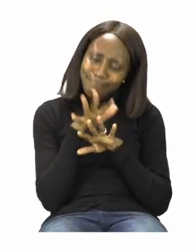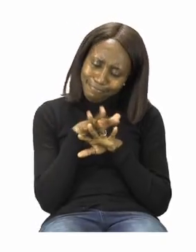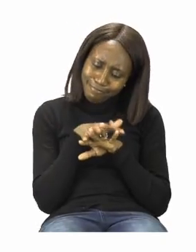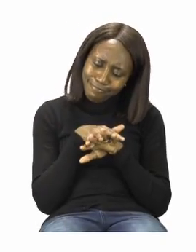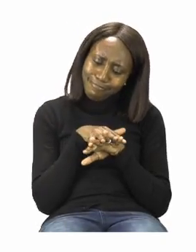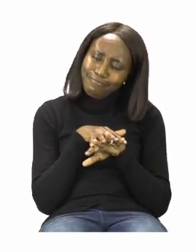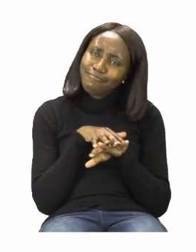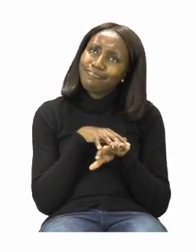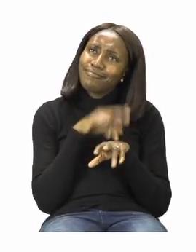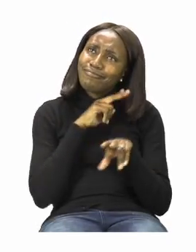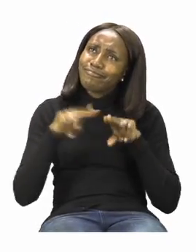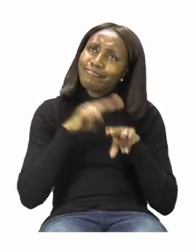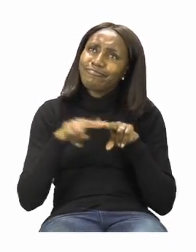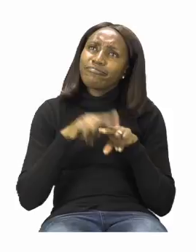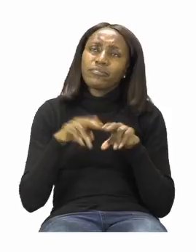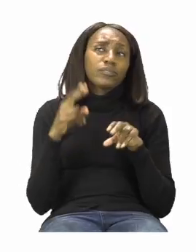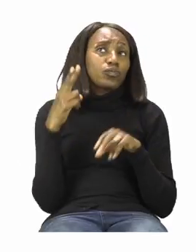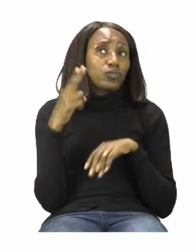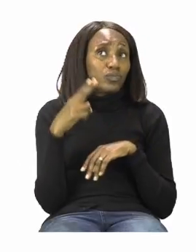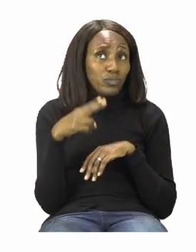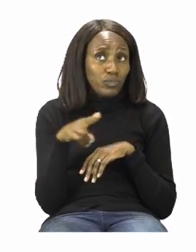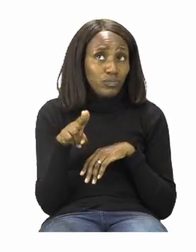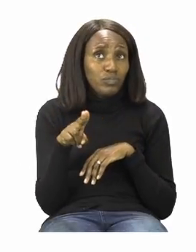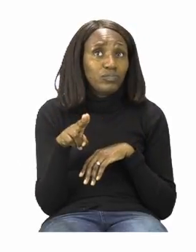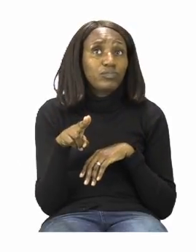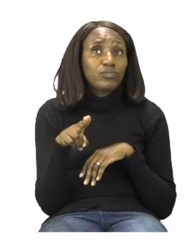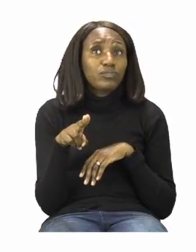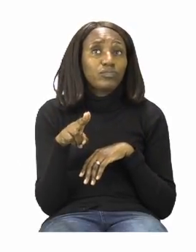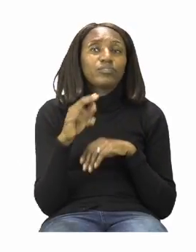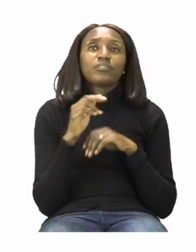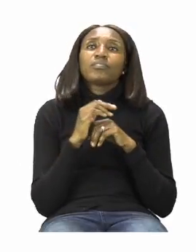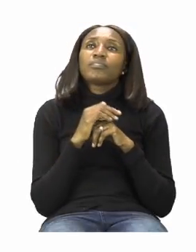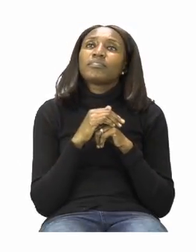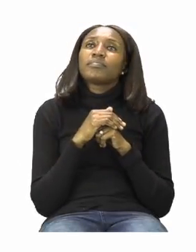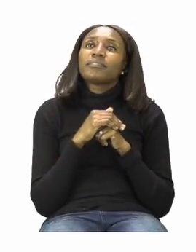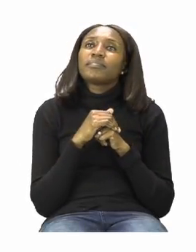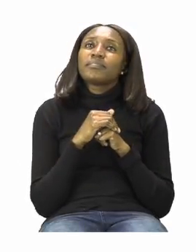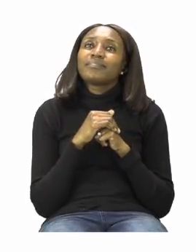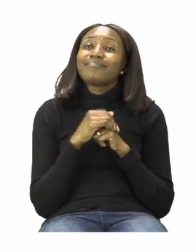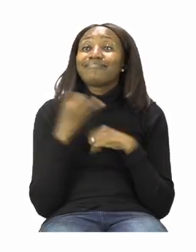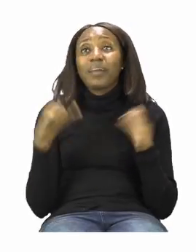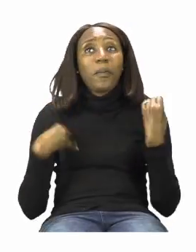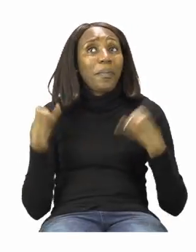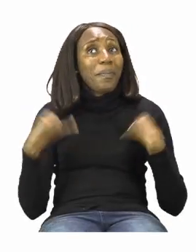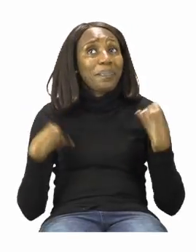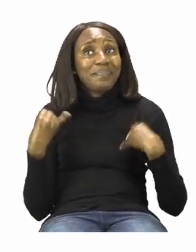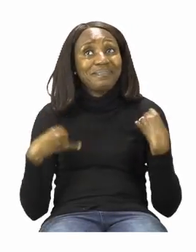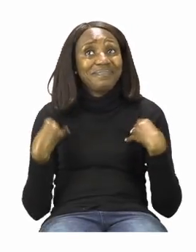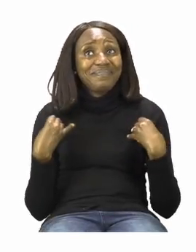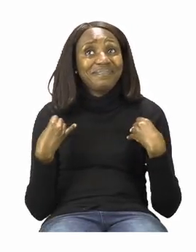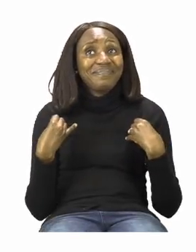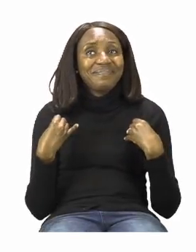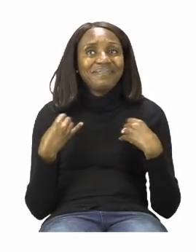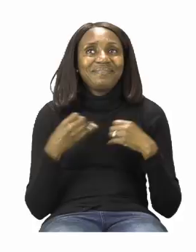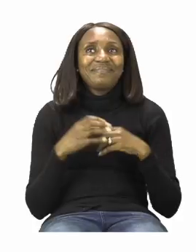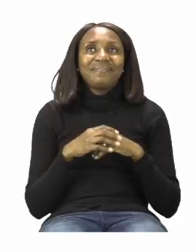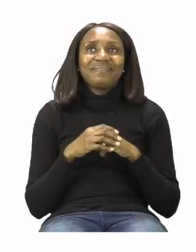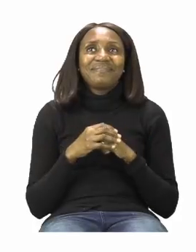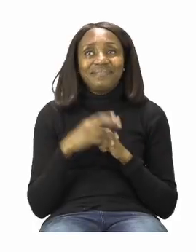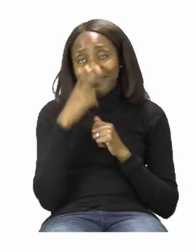where you started, you must end. Have fun with this one, boys and girls, and I